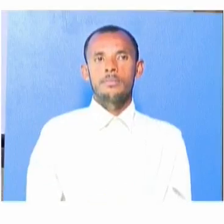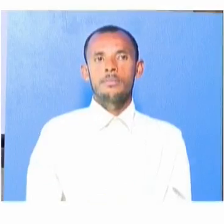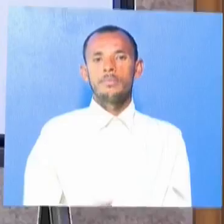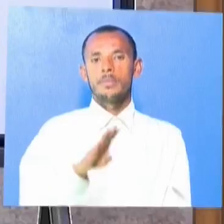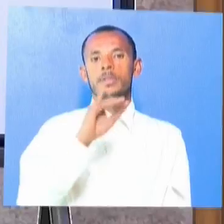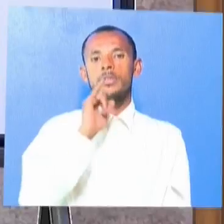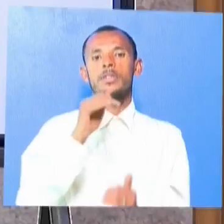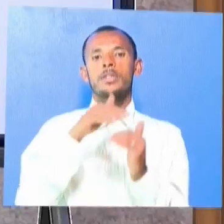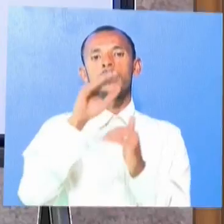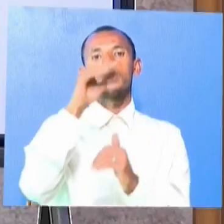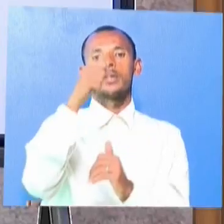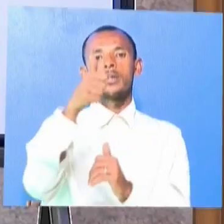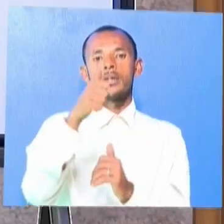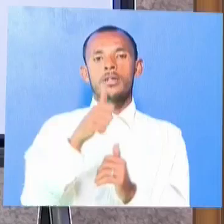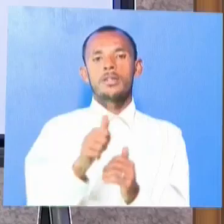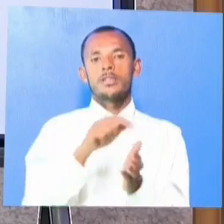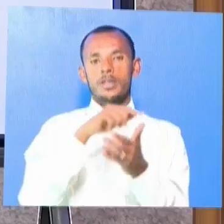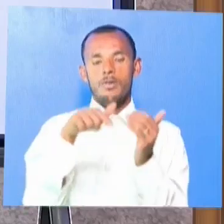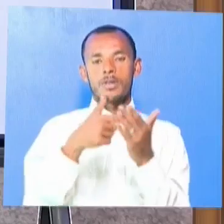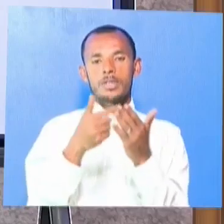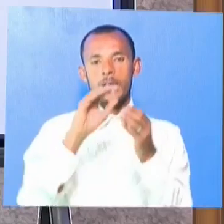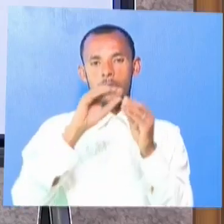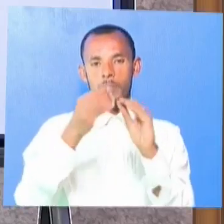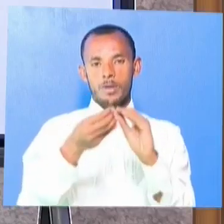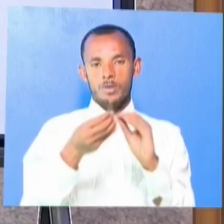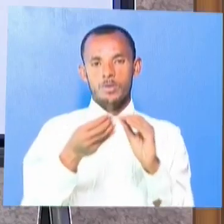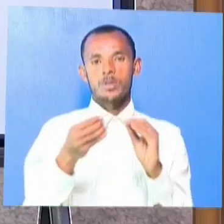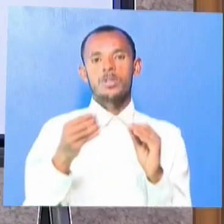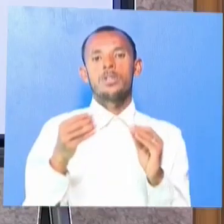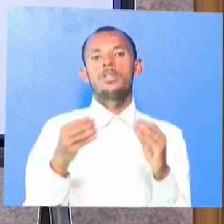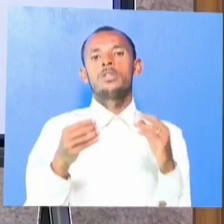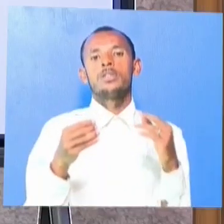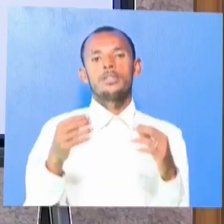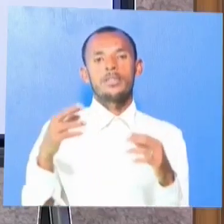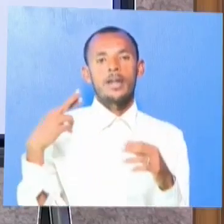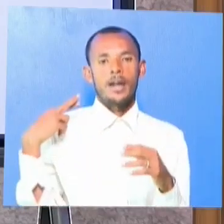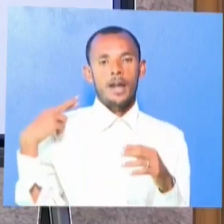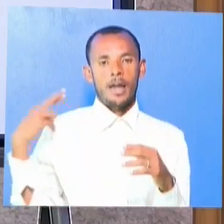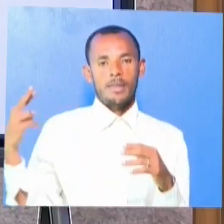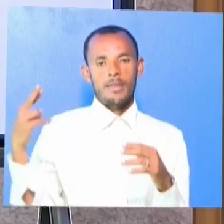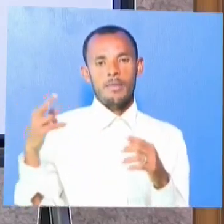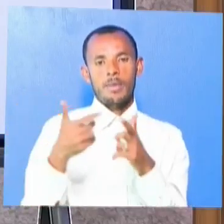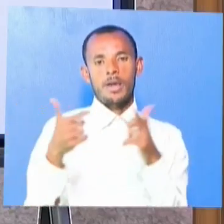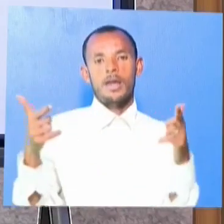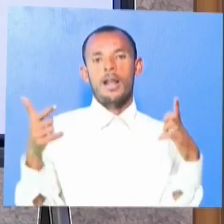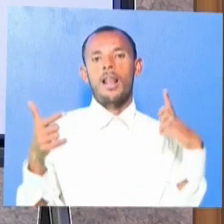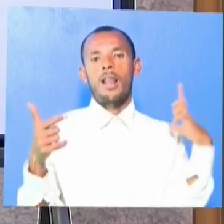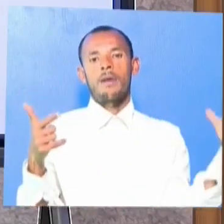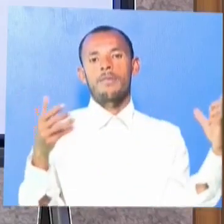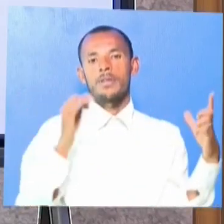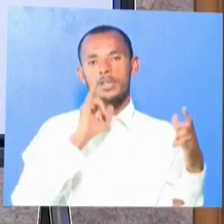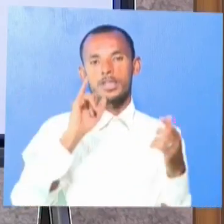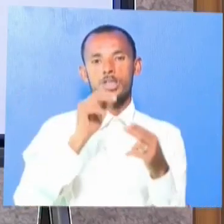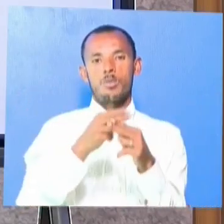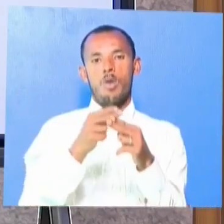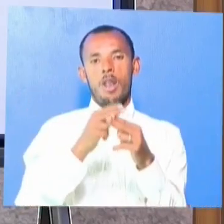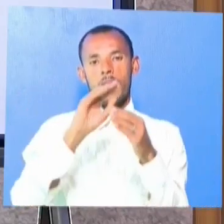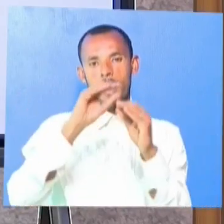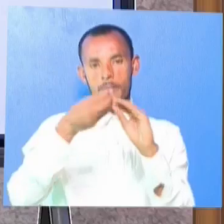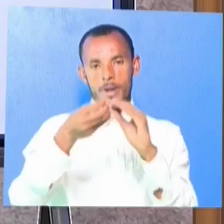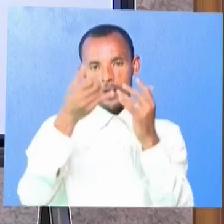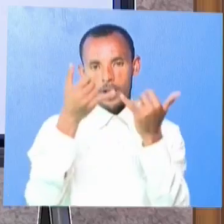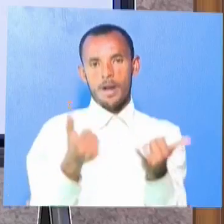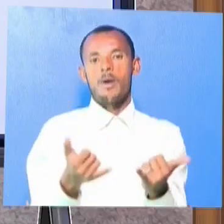A. Therefore, the number to the right is a bigger number, the number to the left is this, a smaller number.